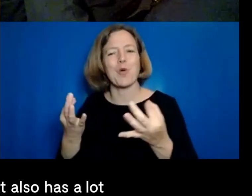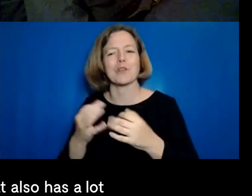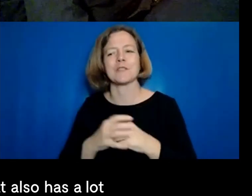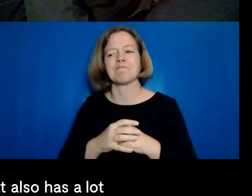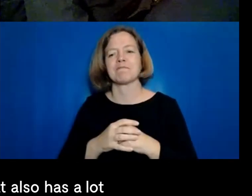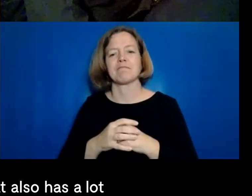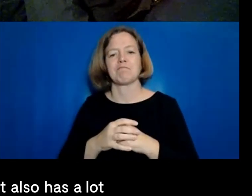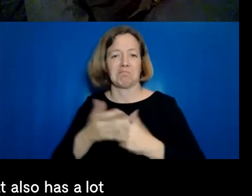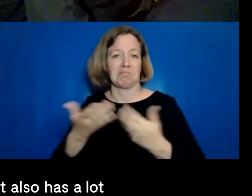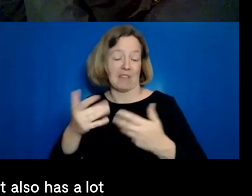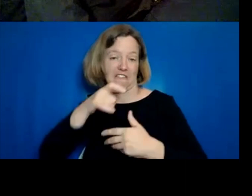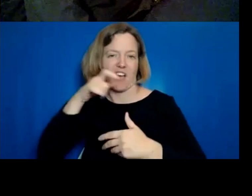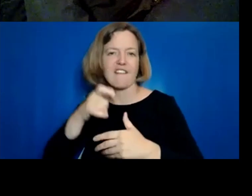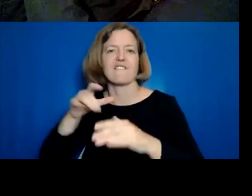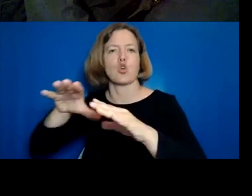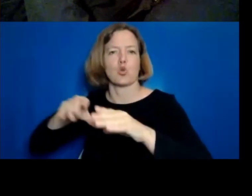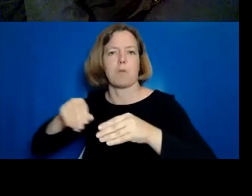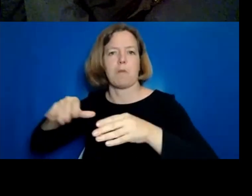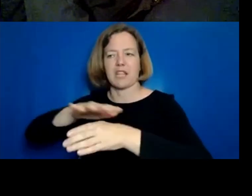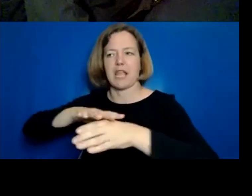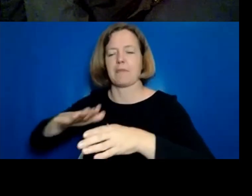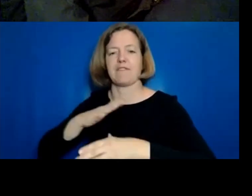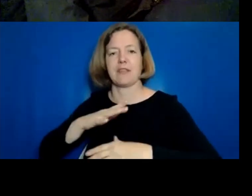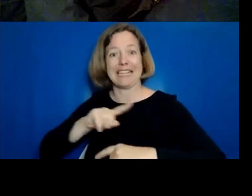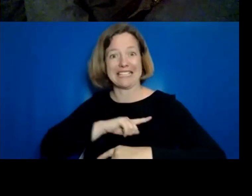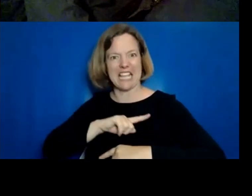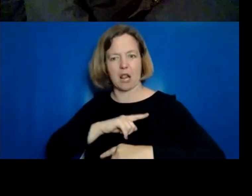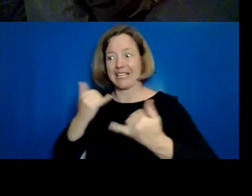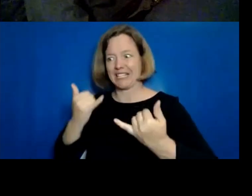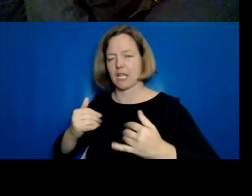spaces you create. And